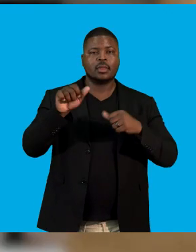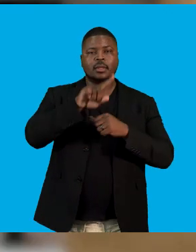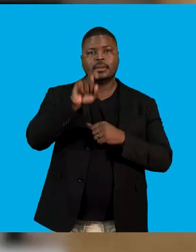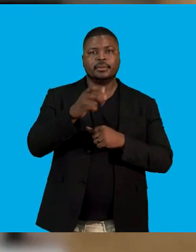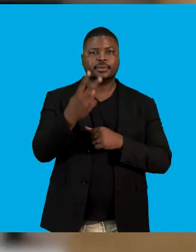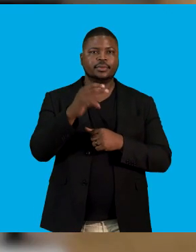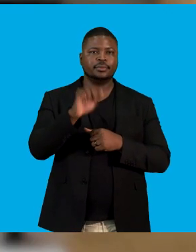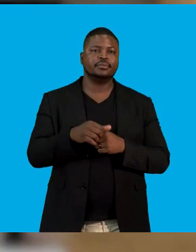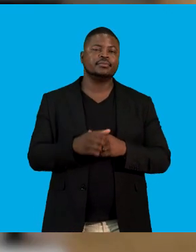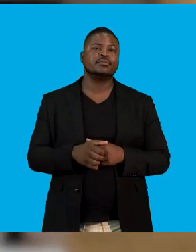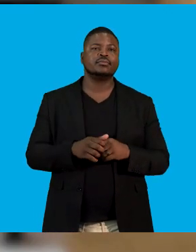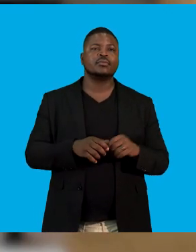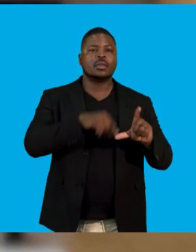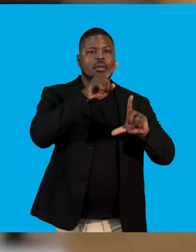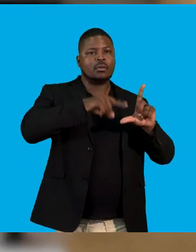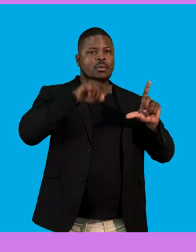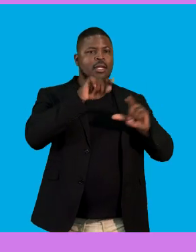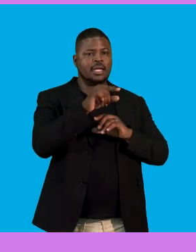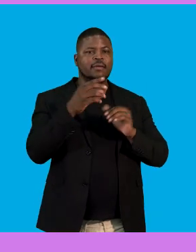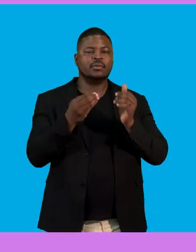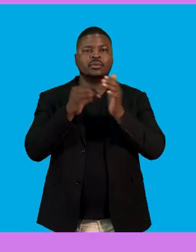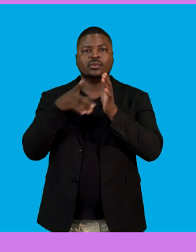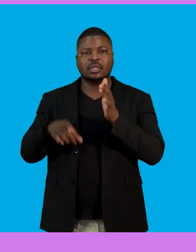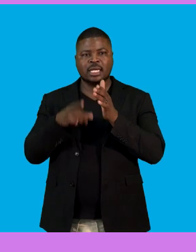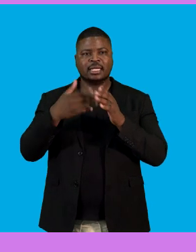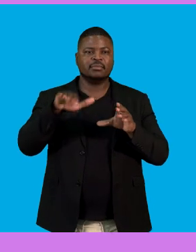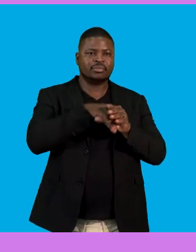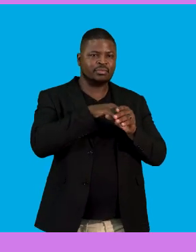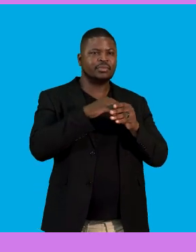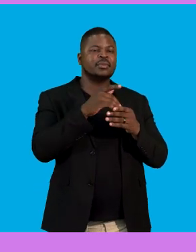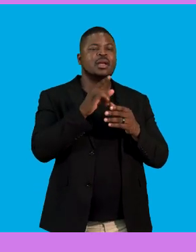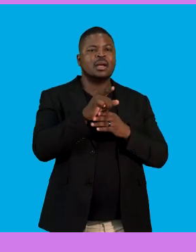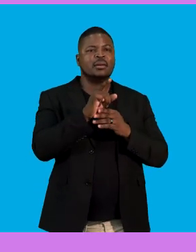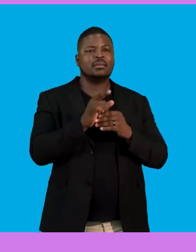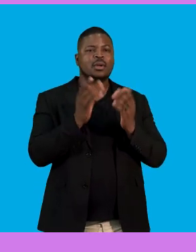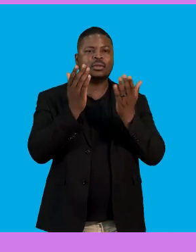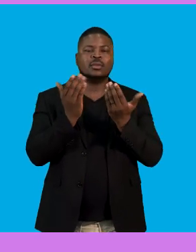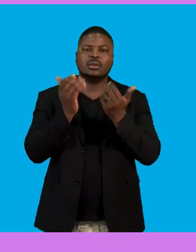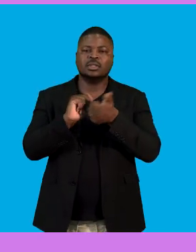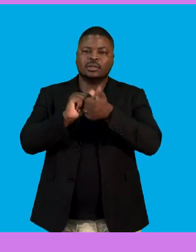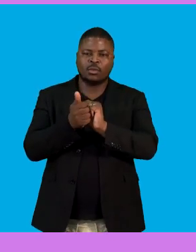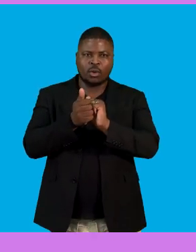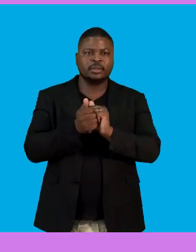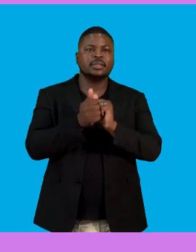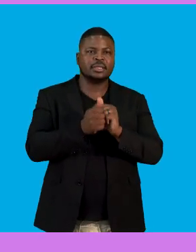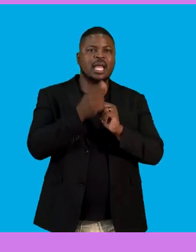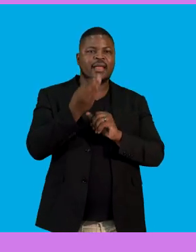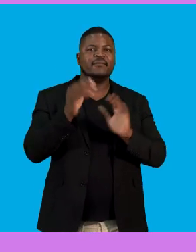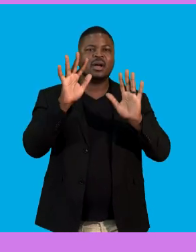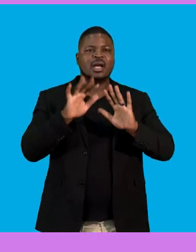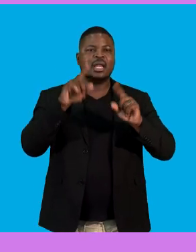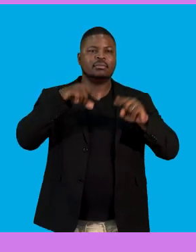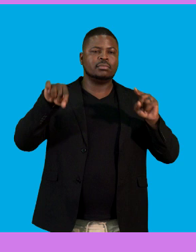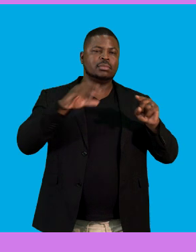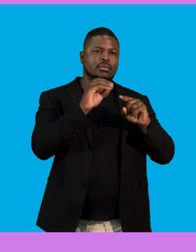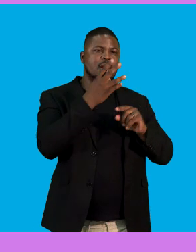Question 2 says, a graph for the number of learners participating in different sports code is shown. So we are given a graph there with the different sports code